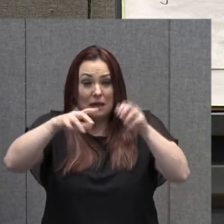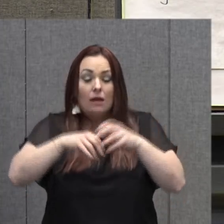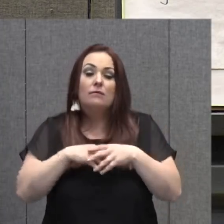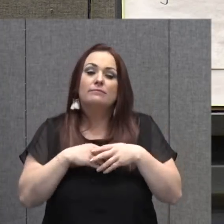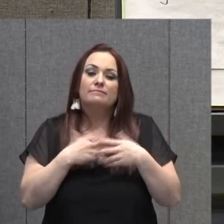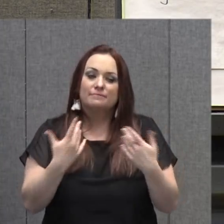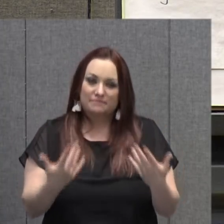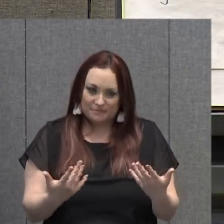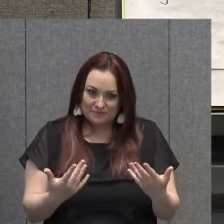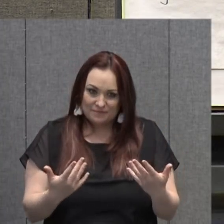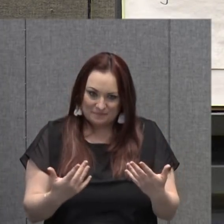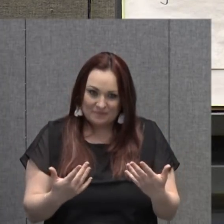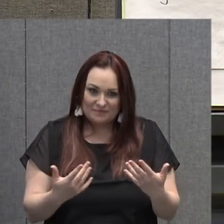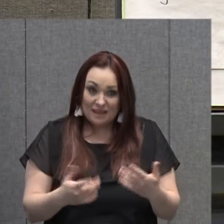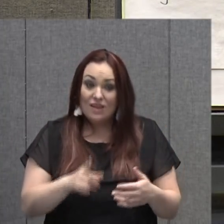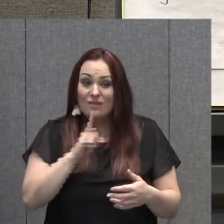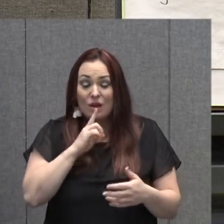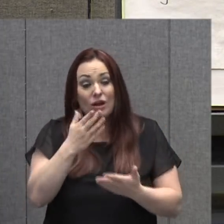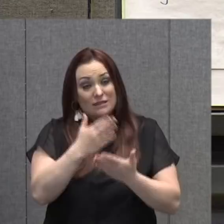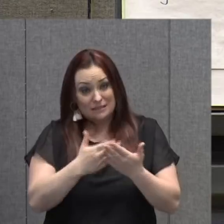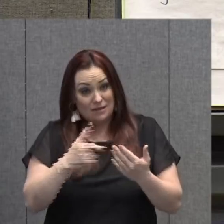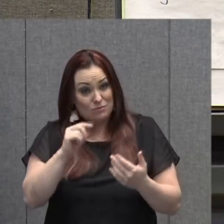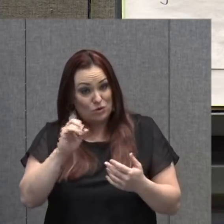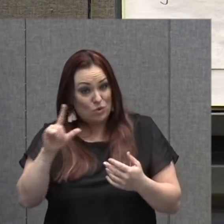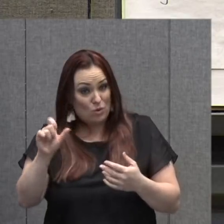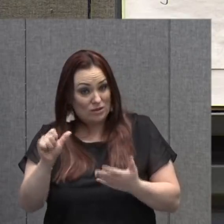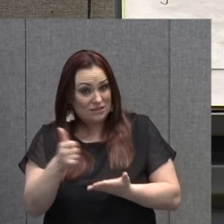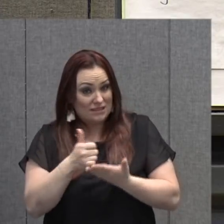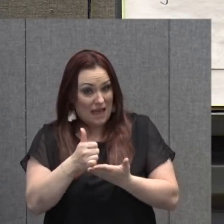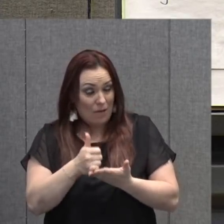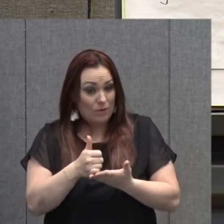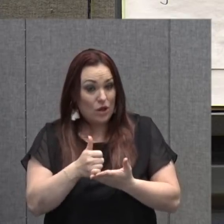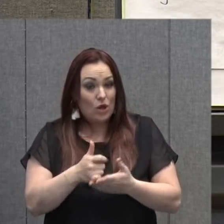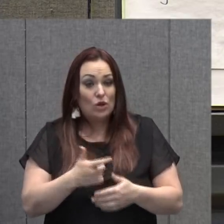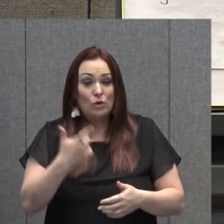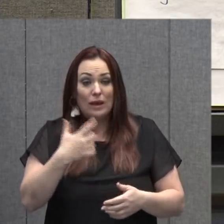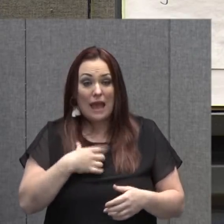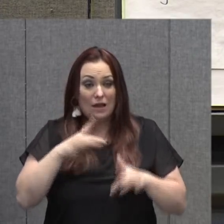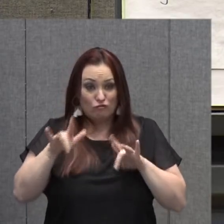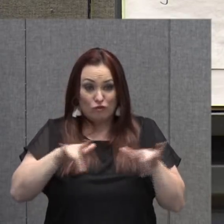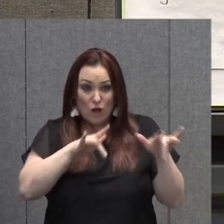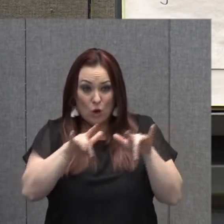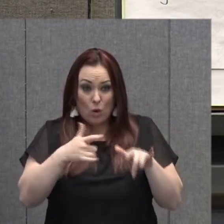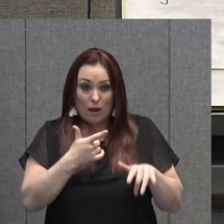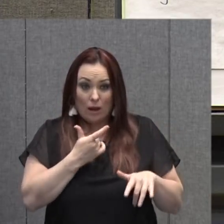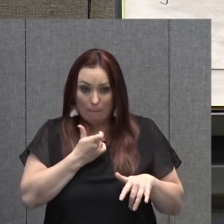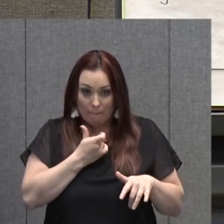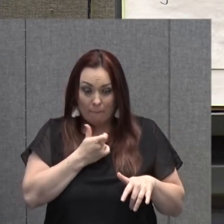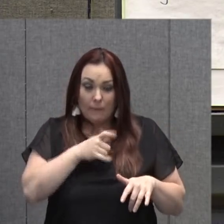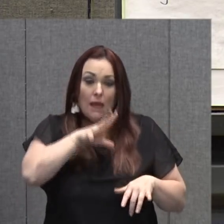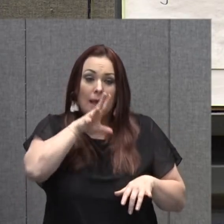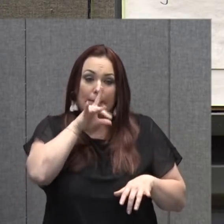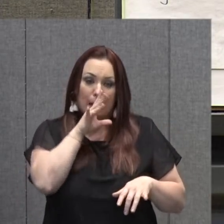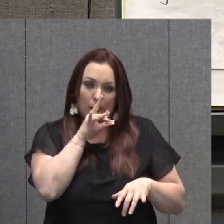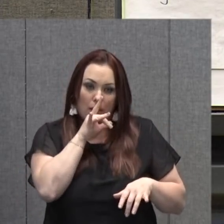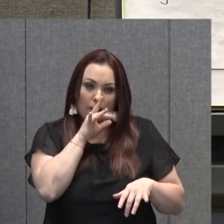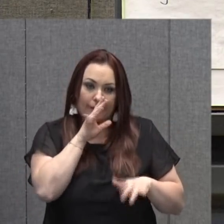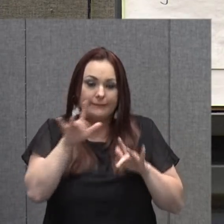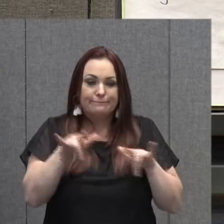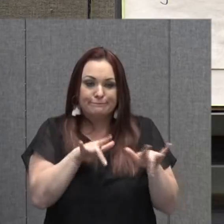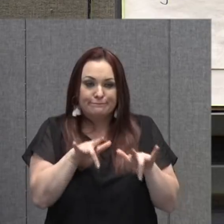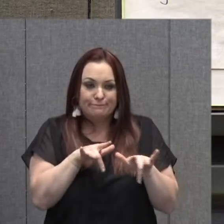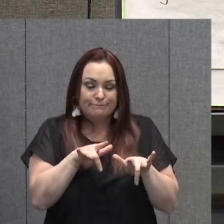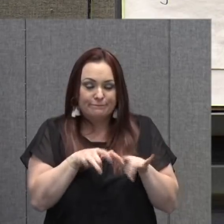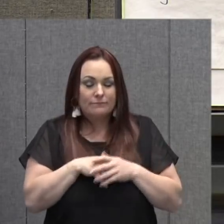Well, there are things that you could do. You could record yourself telling the story.